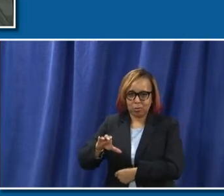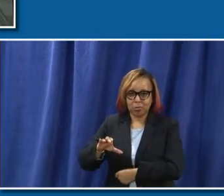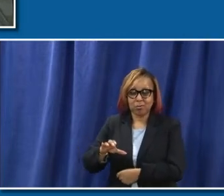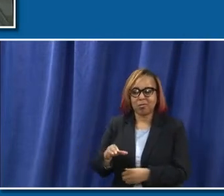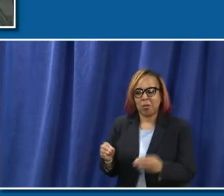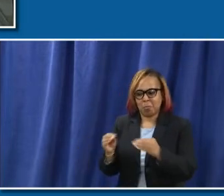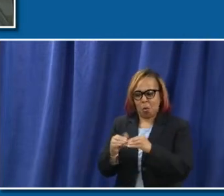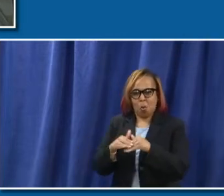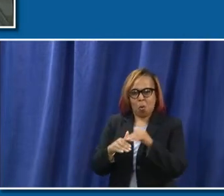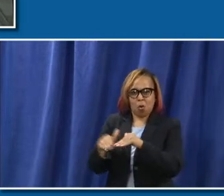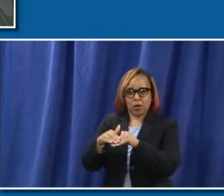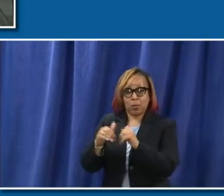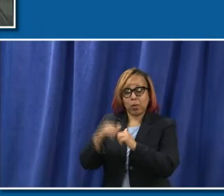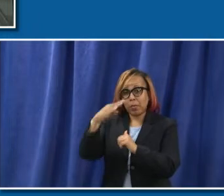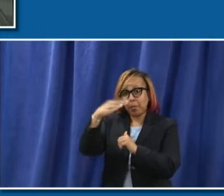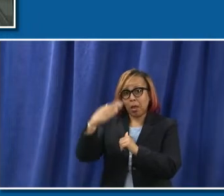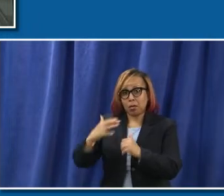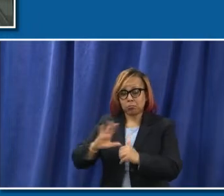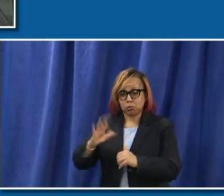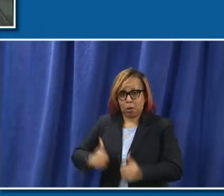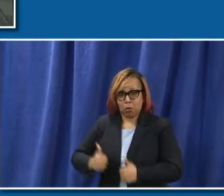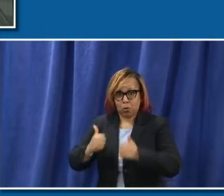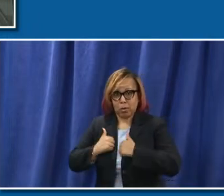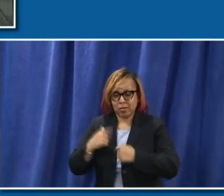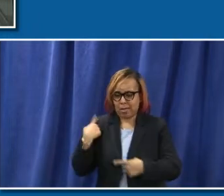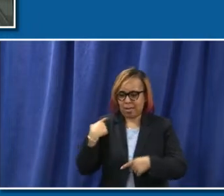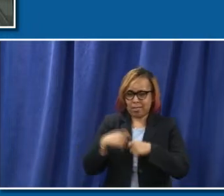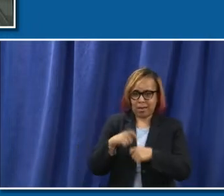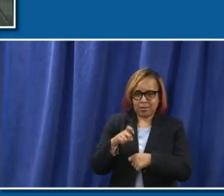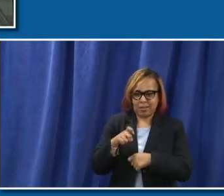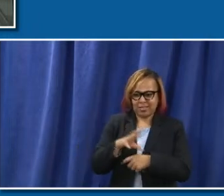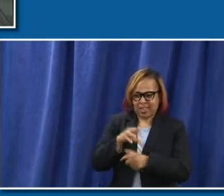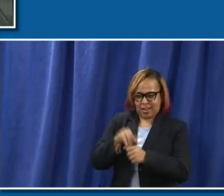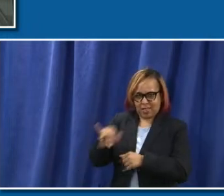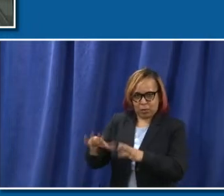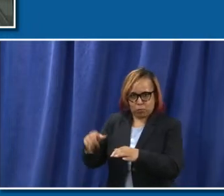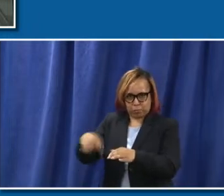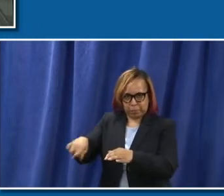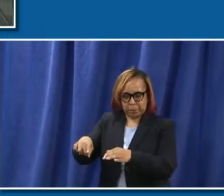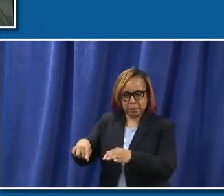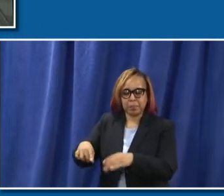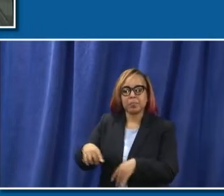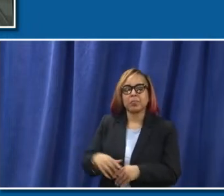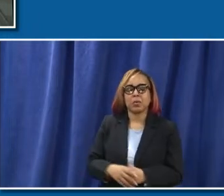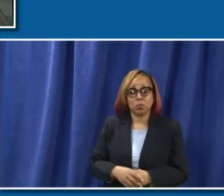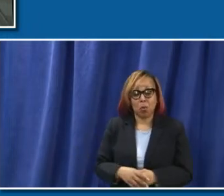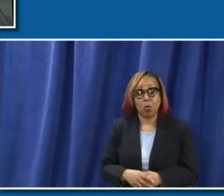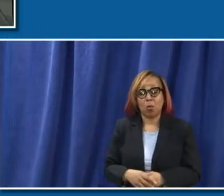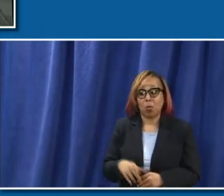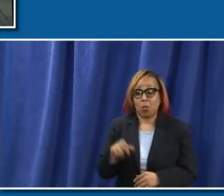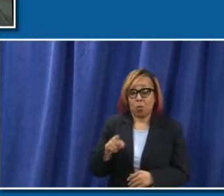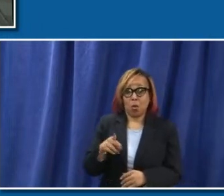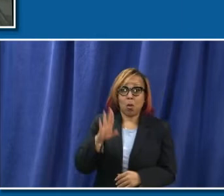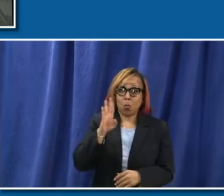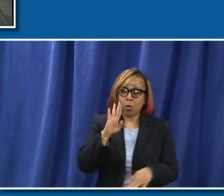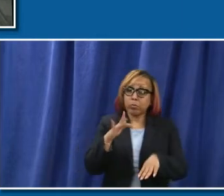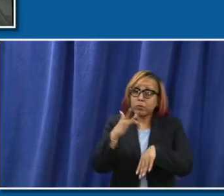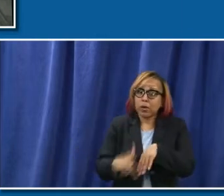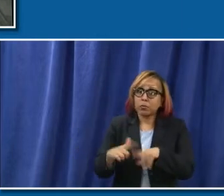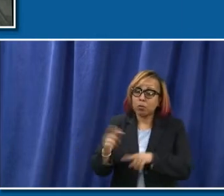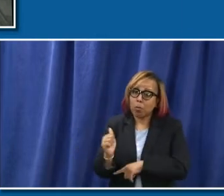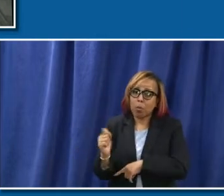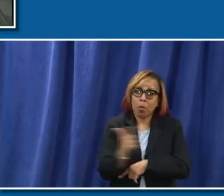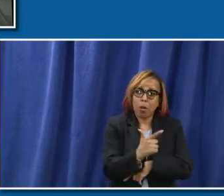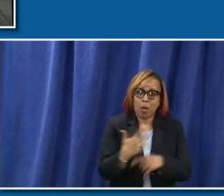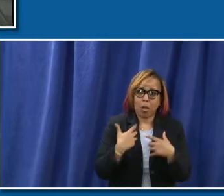overlap with Black Chicagoans and Latinx Chicagoans in those groups. And so while this will be open to all healthcare workers,